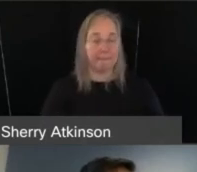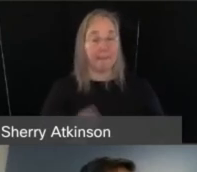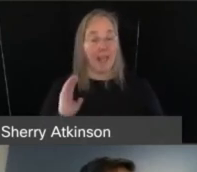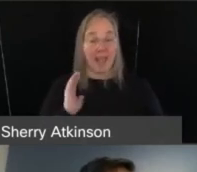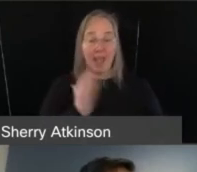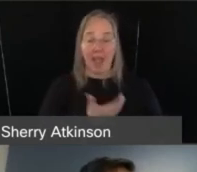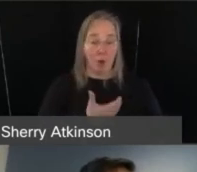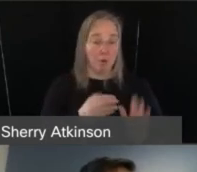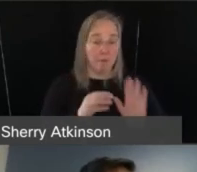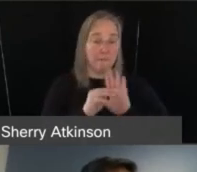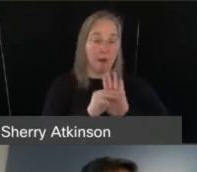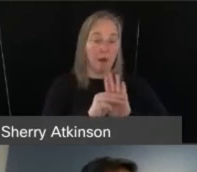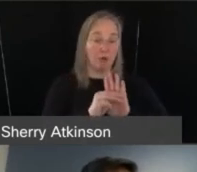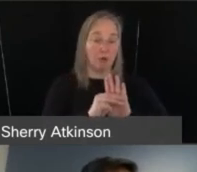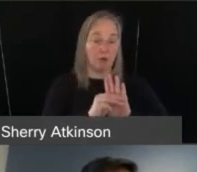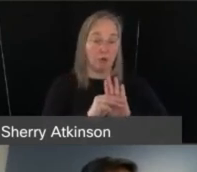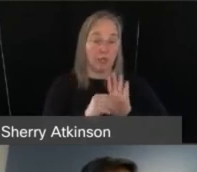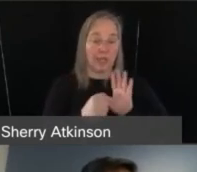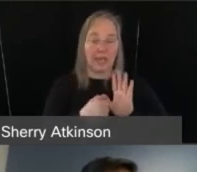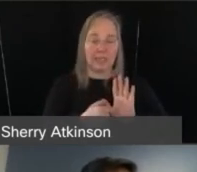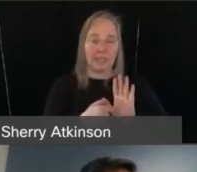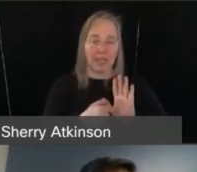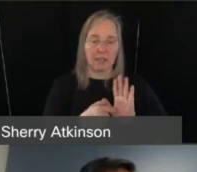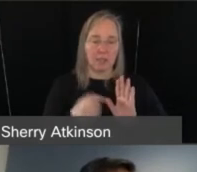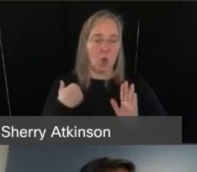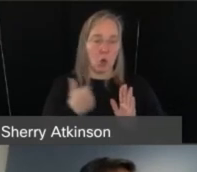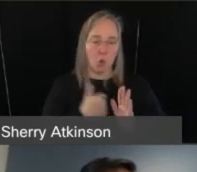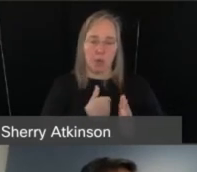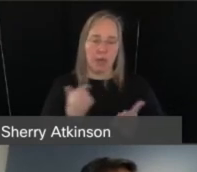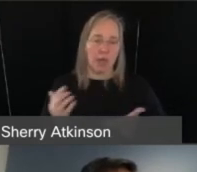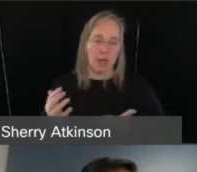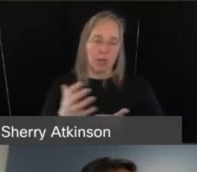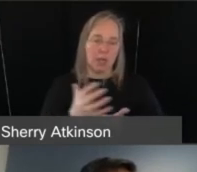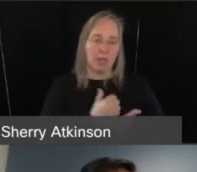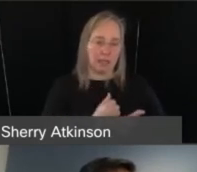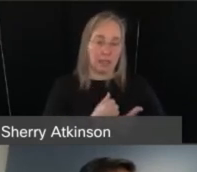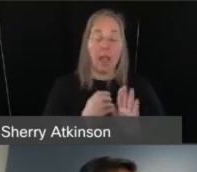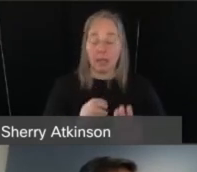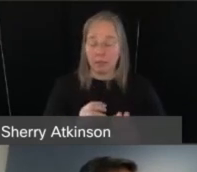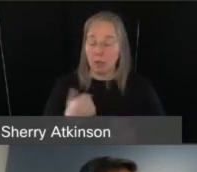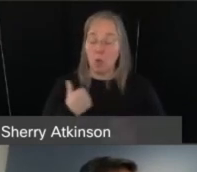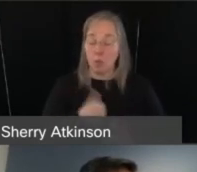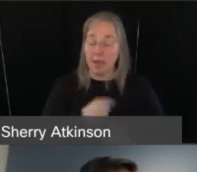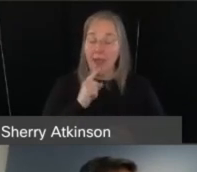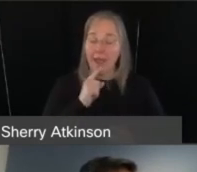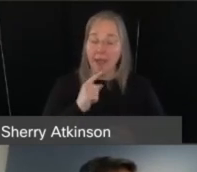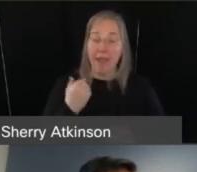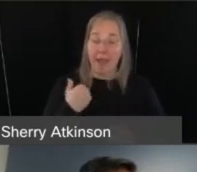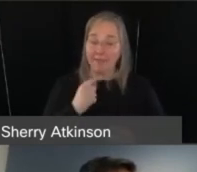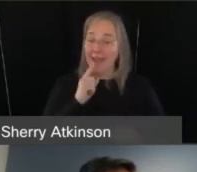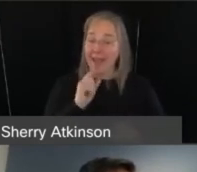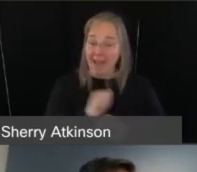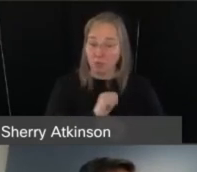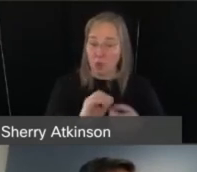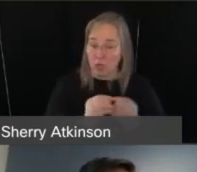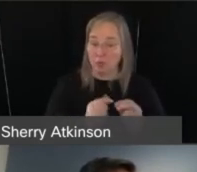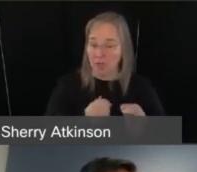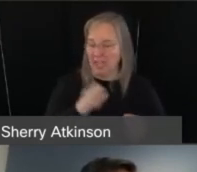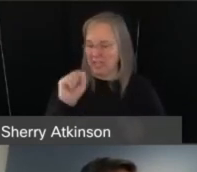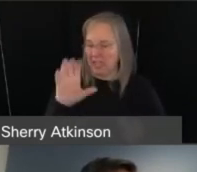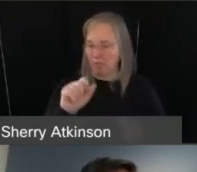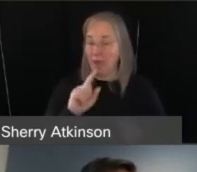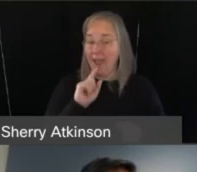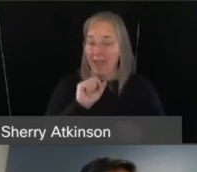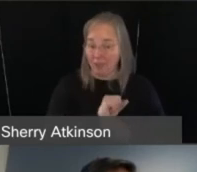our model indicates that we're collecting, and we actually have some actuals too, so I can give you some actual